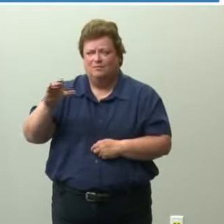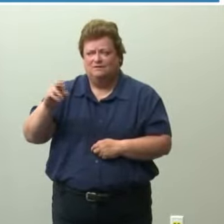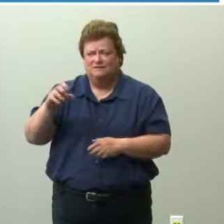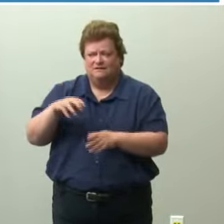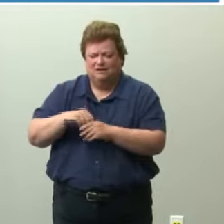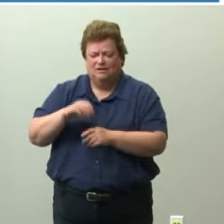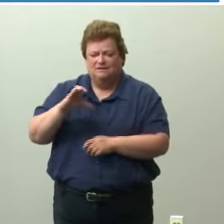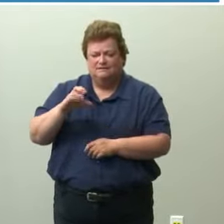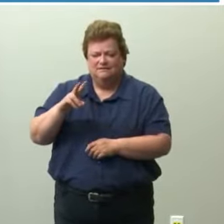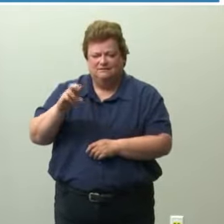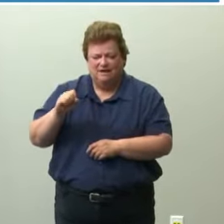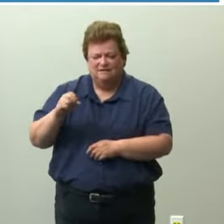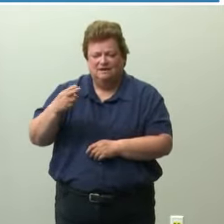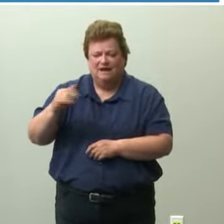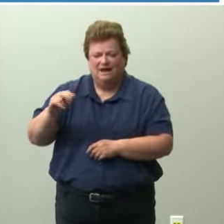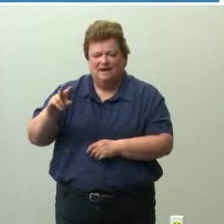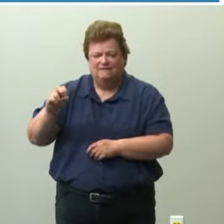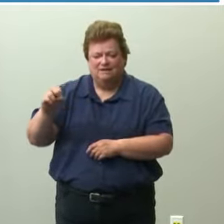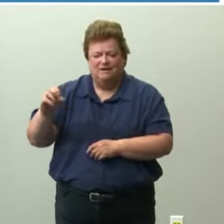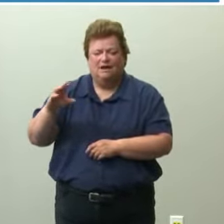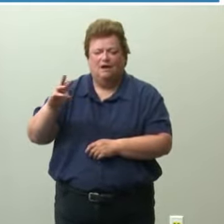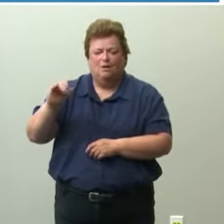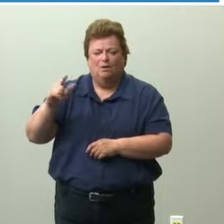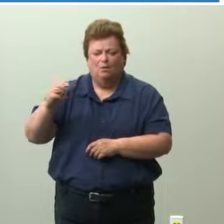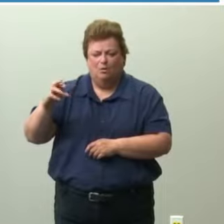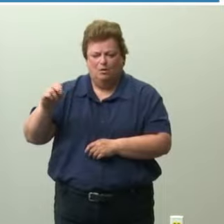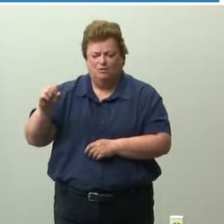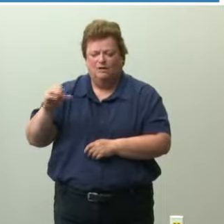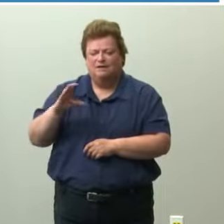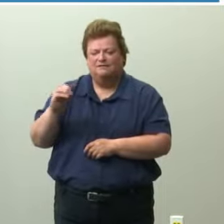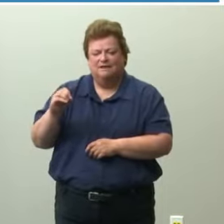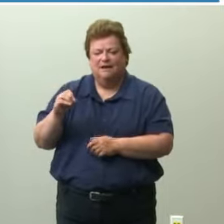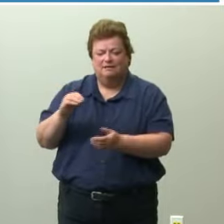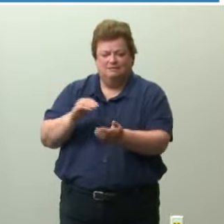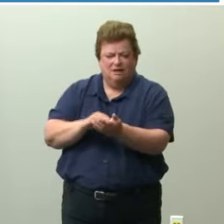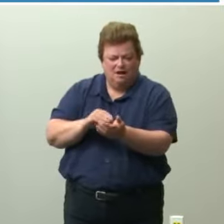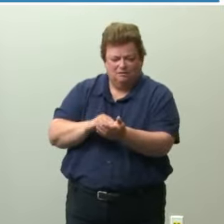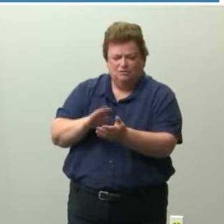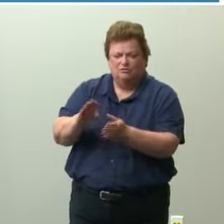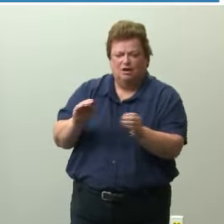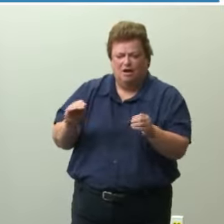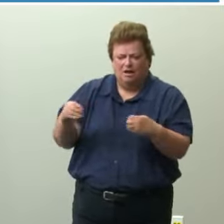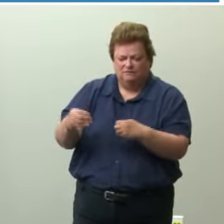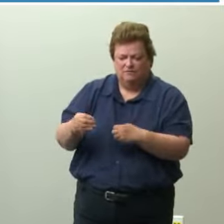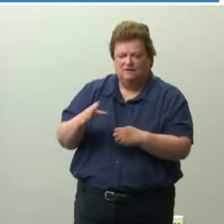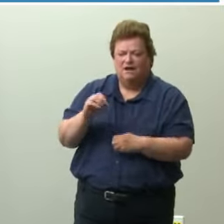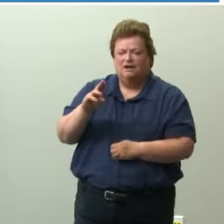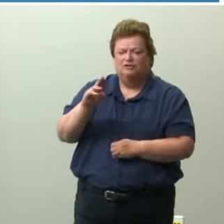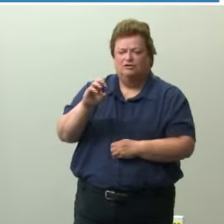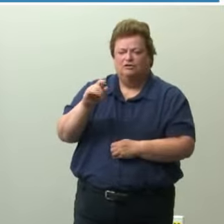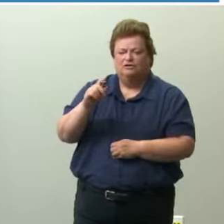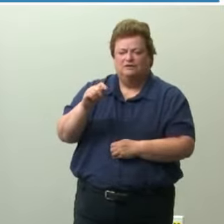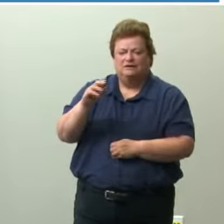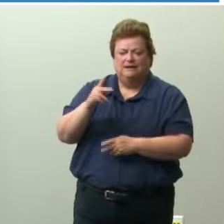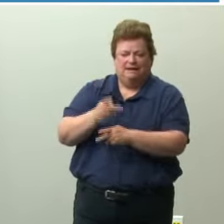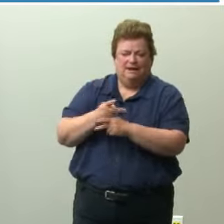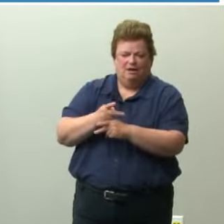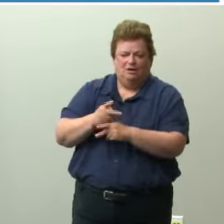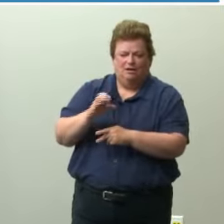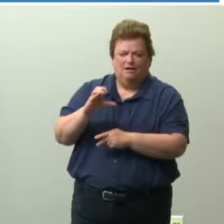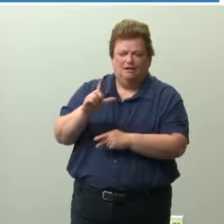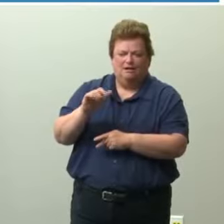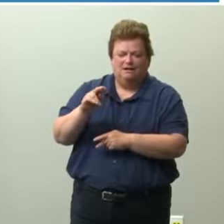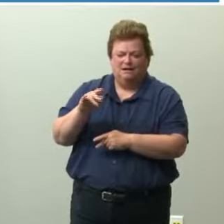CVS, Hy-Vee, and Walgreens, as well as healthcare provider offices and urgent care clinics. We